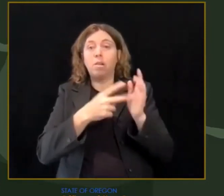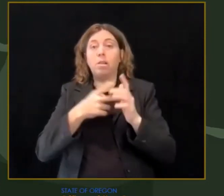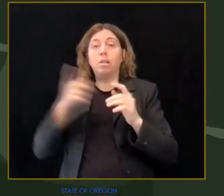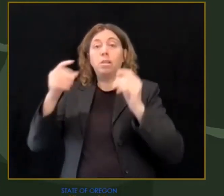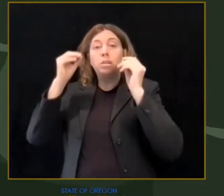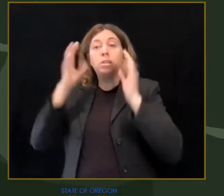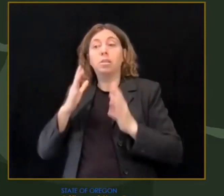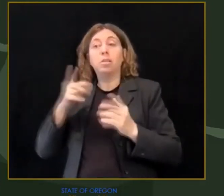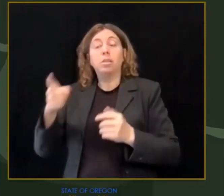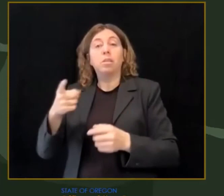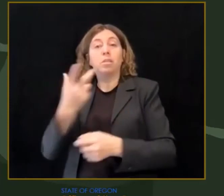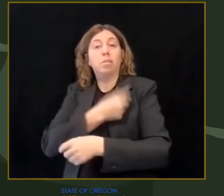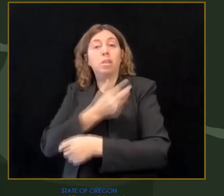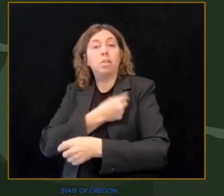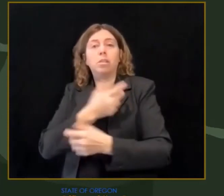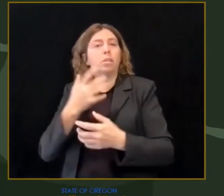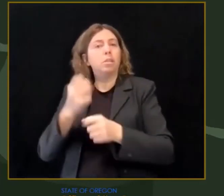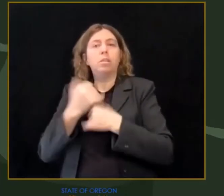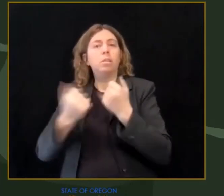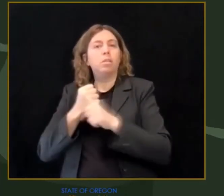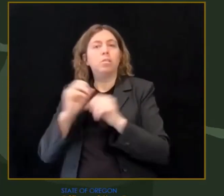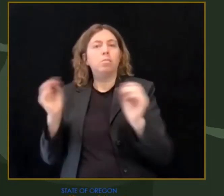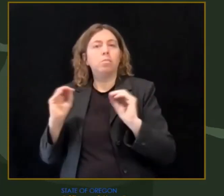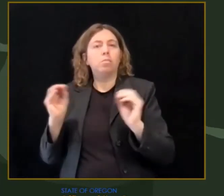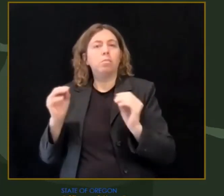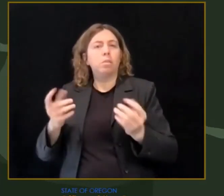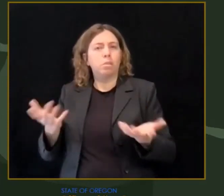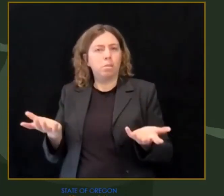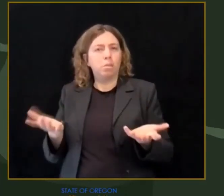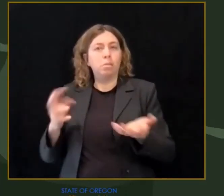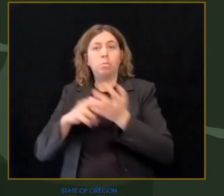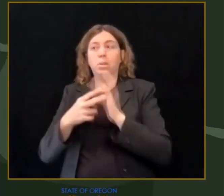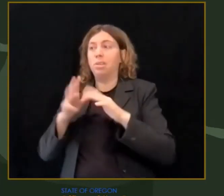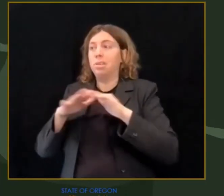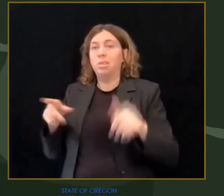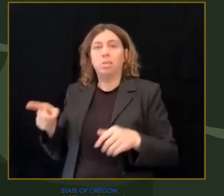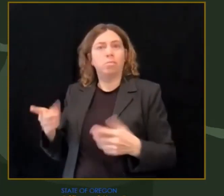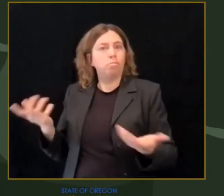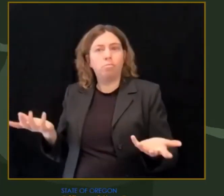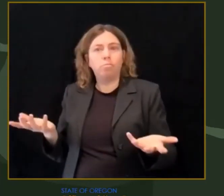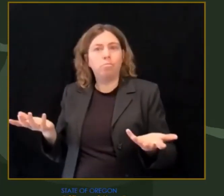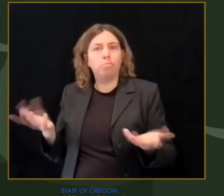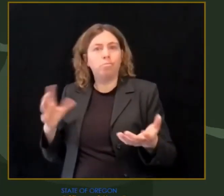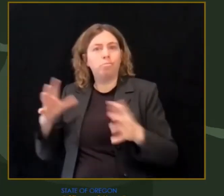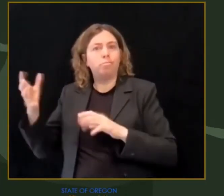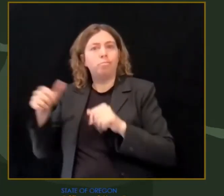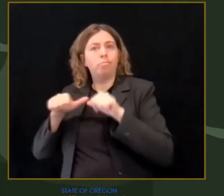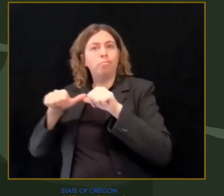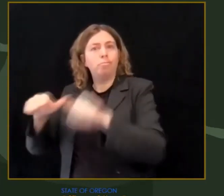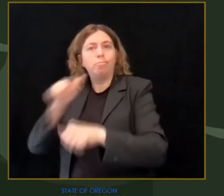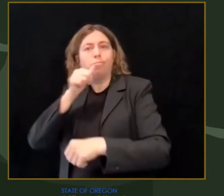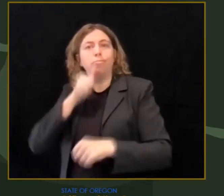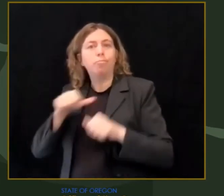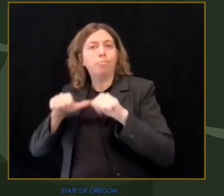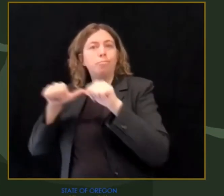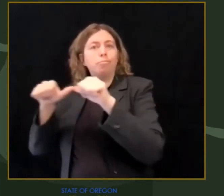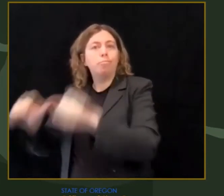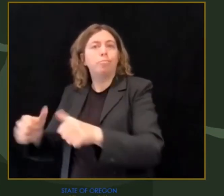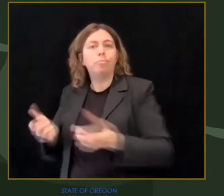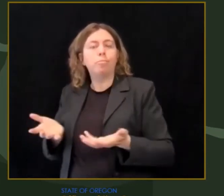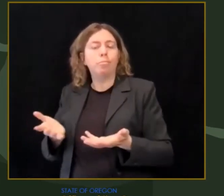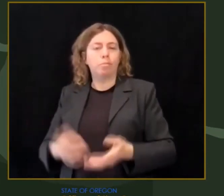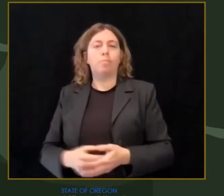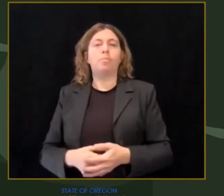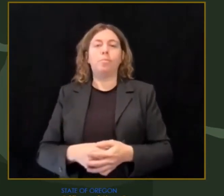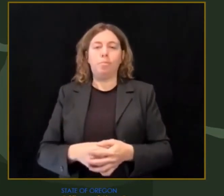Oregon kids would continue to suffer. If we flip that and prioritize the needs of Oregon kids, it puts